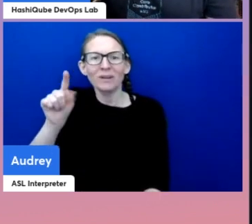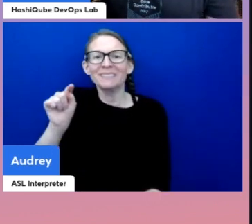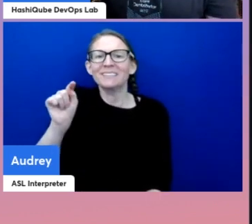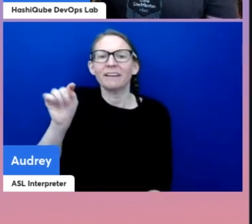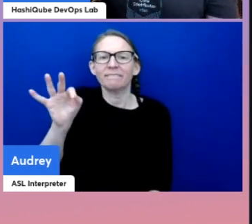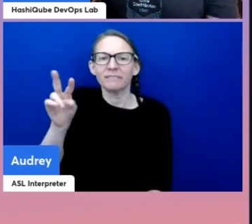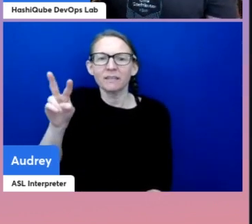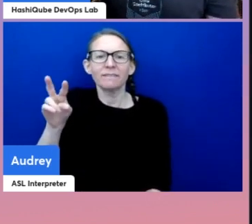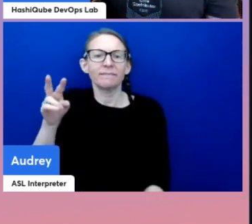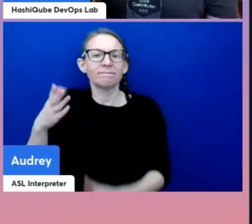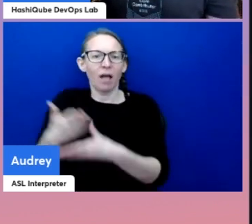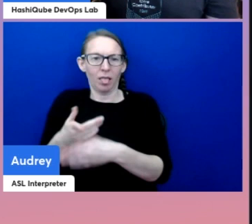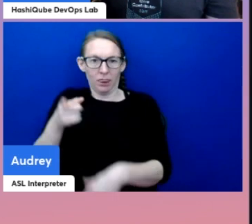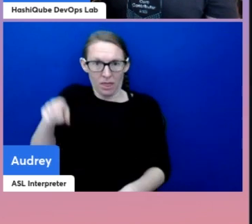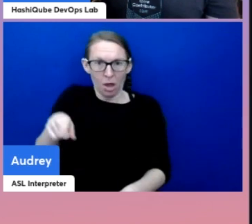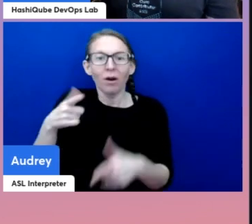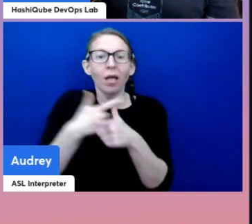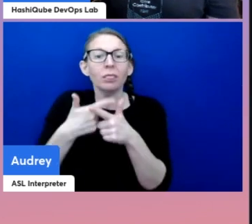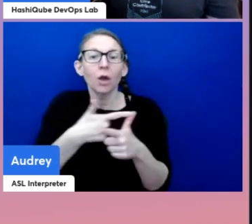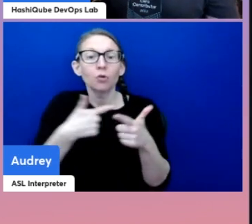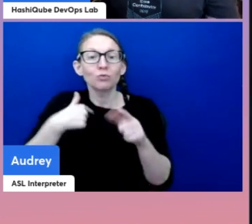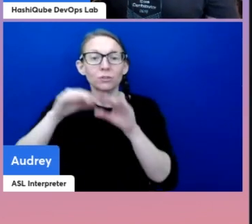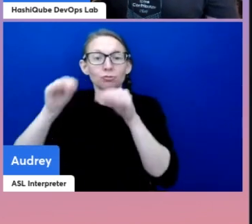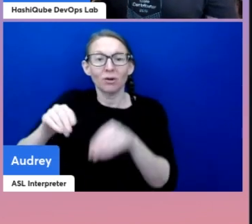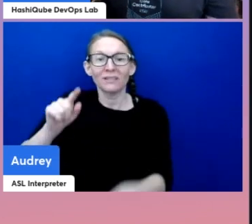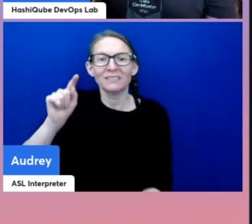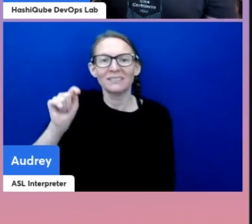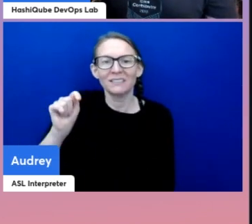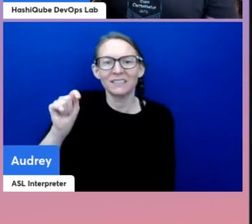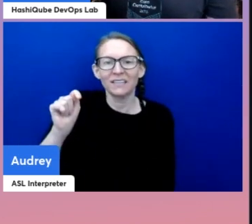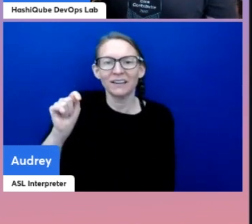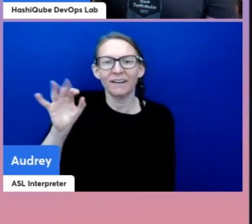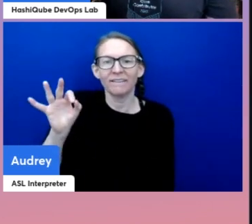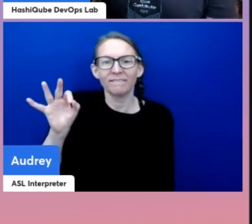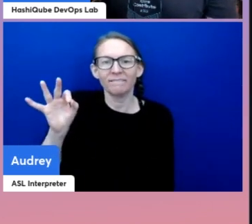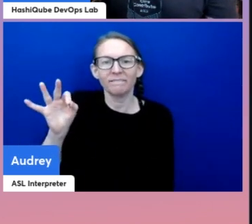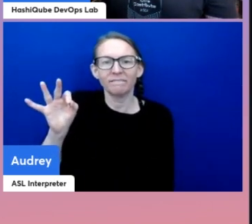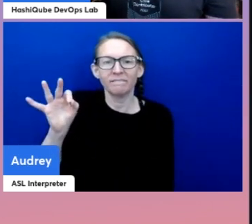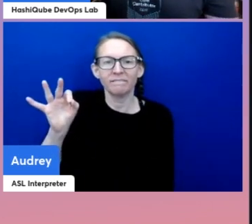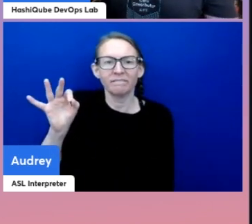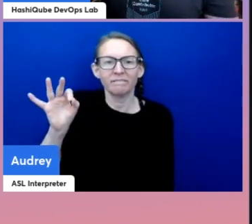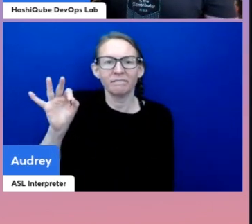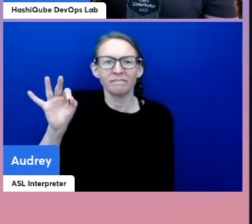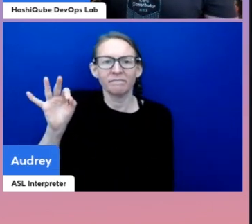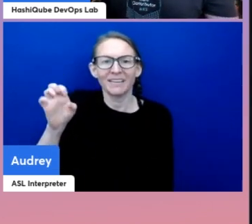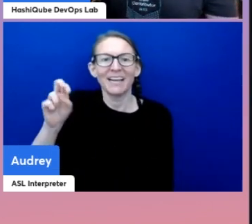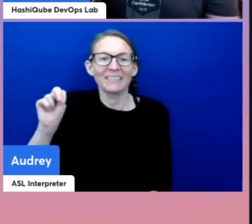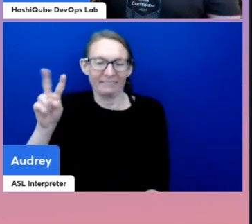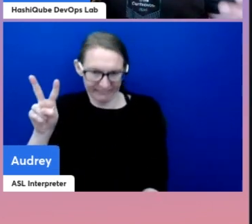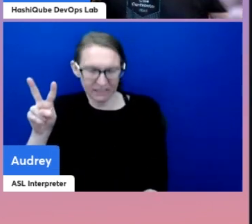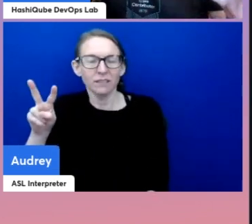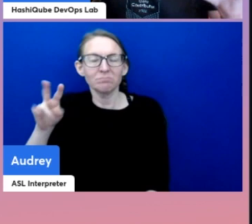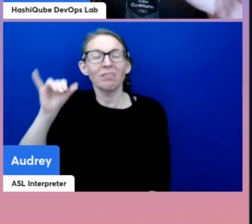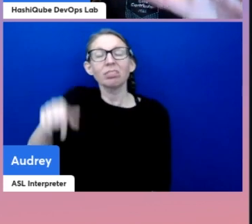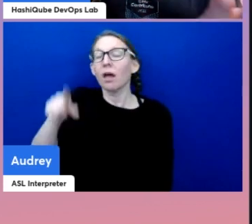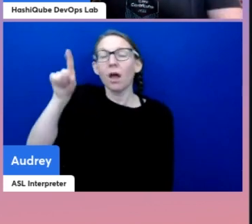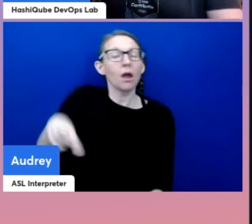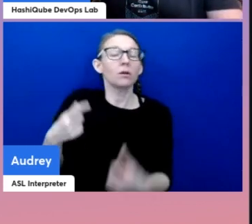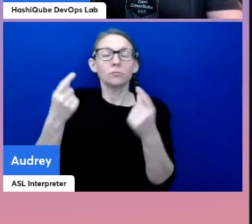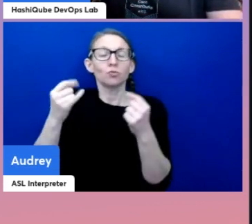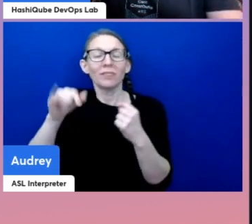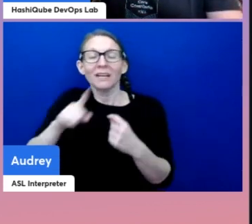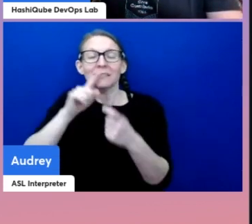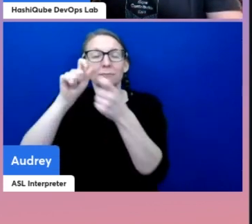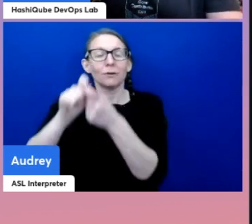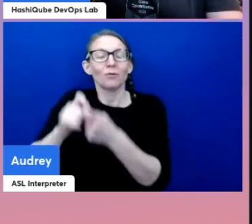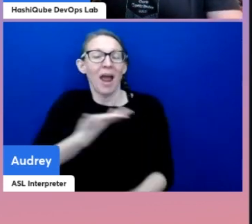here, and we install TFEnv. And basically what Terraform environment does is we specify our